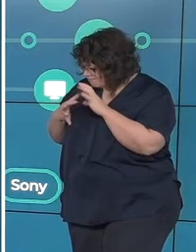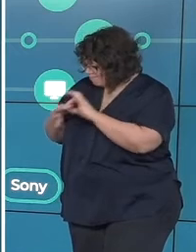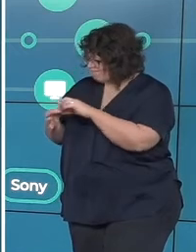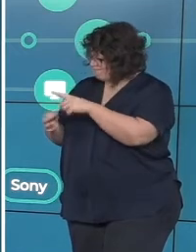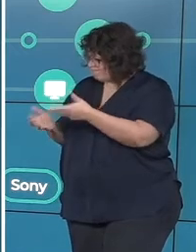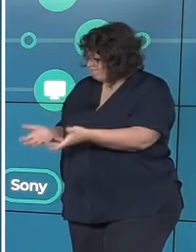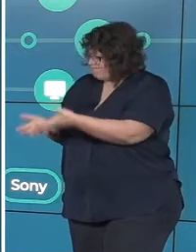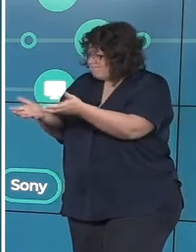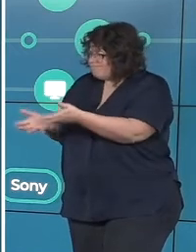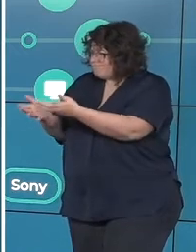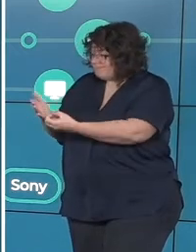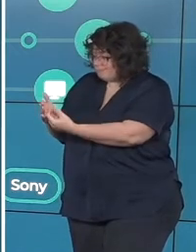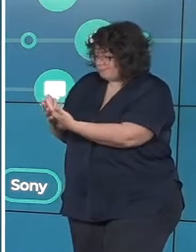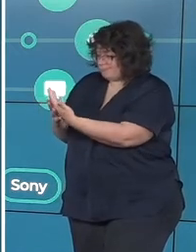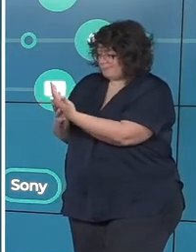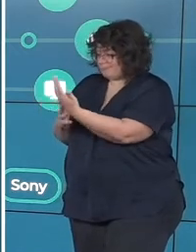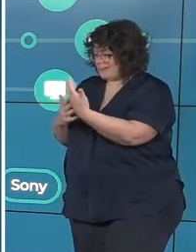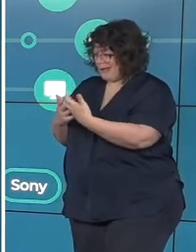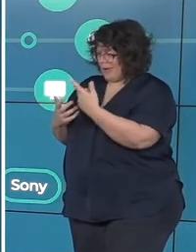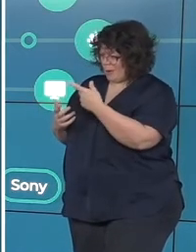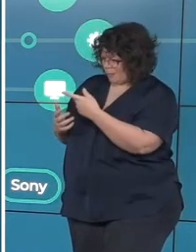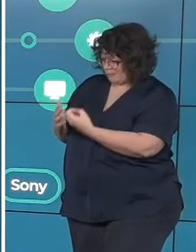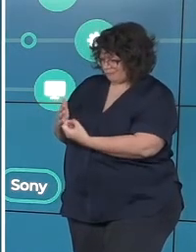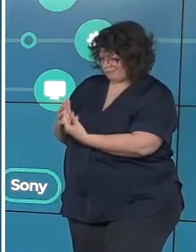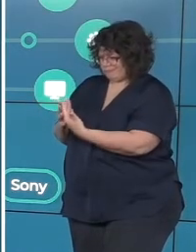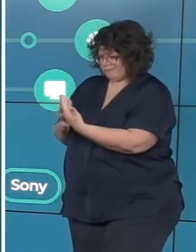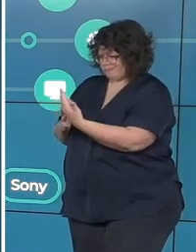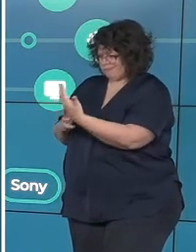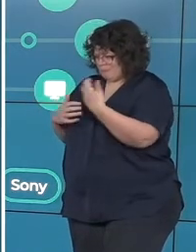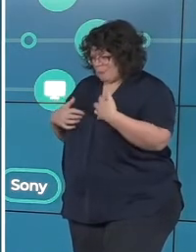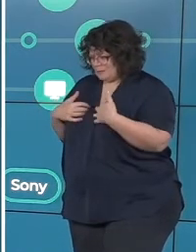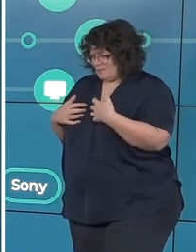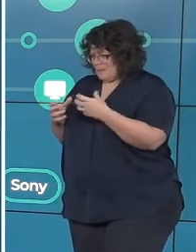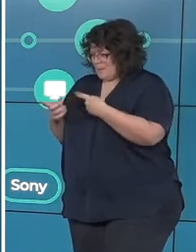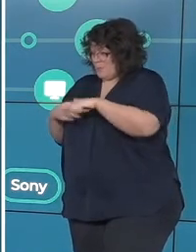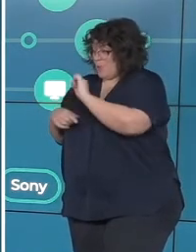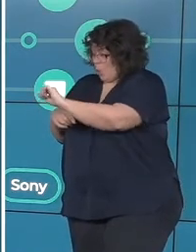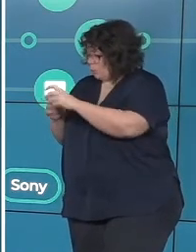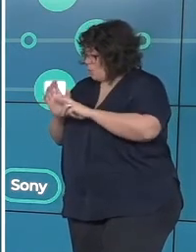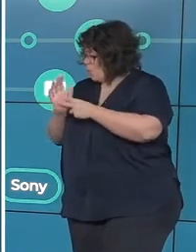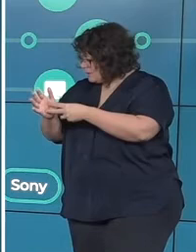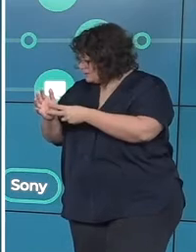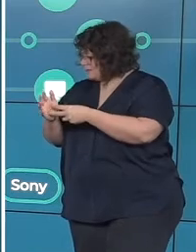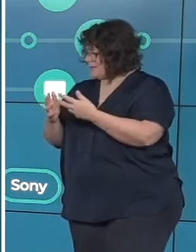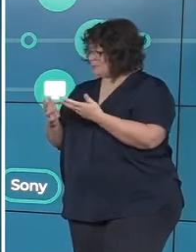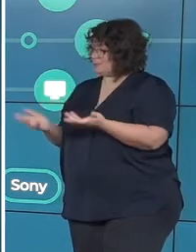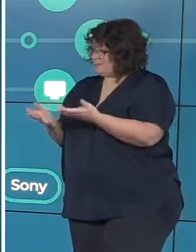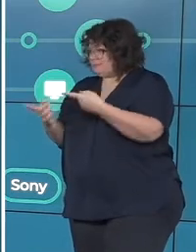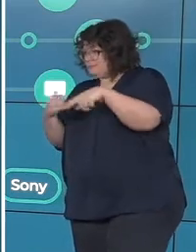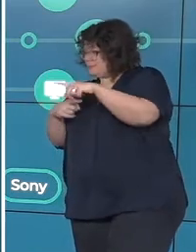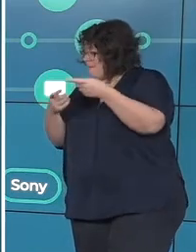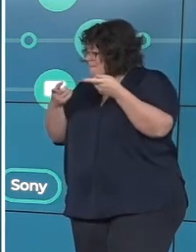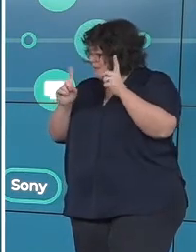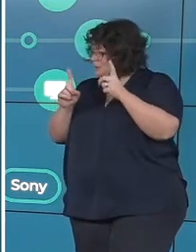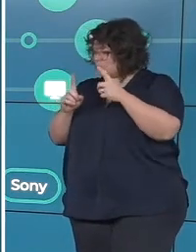own organization, and getting their management to see the value of what they're bringing to their organization. And you kind of have to come at it